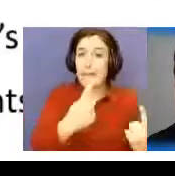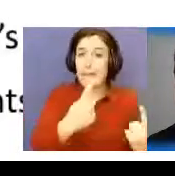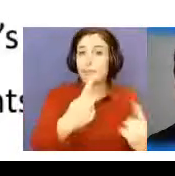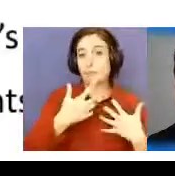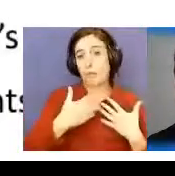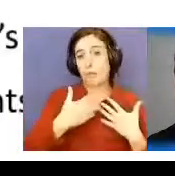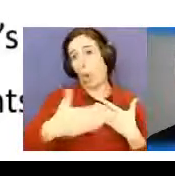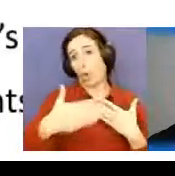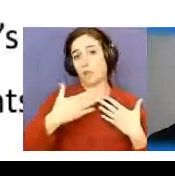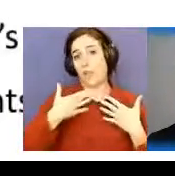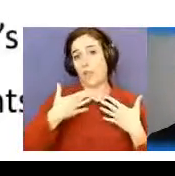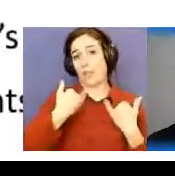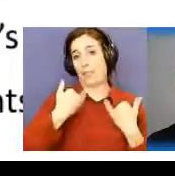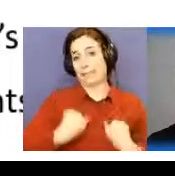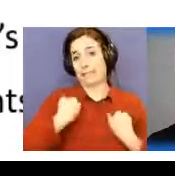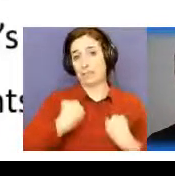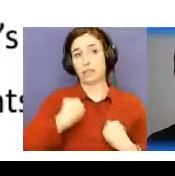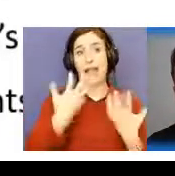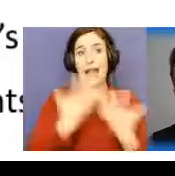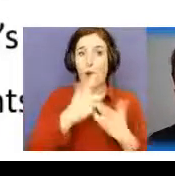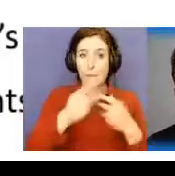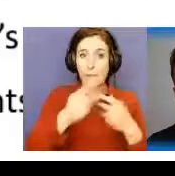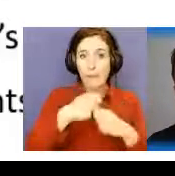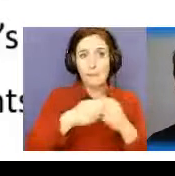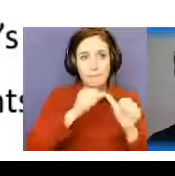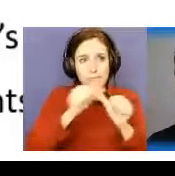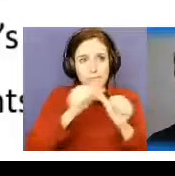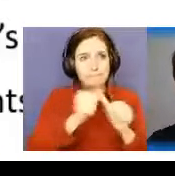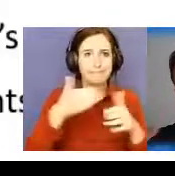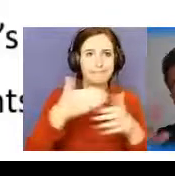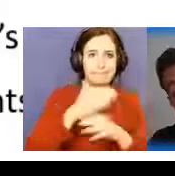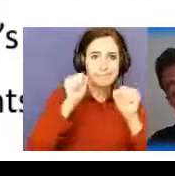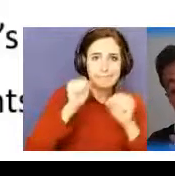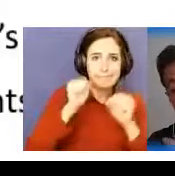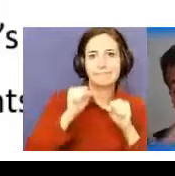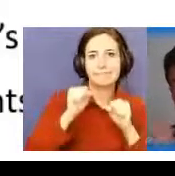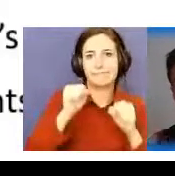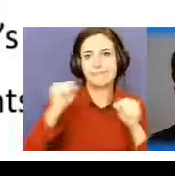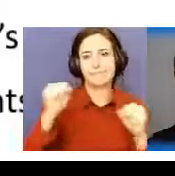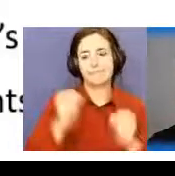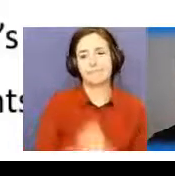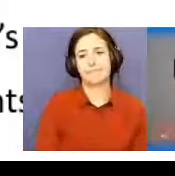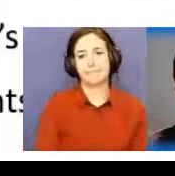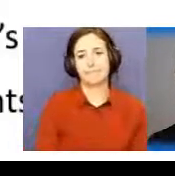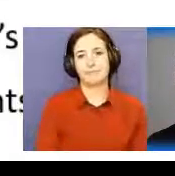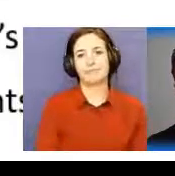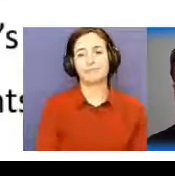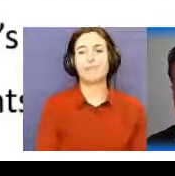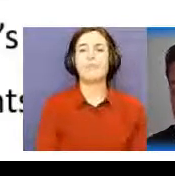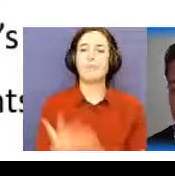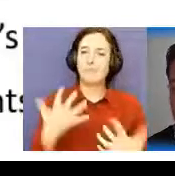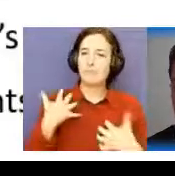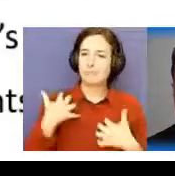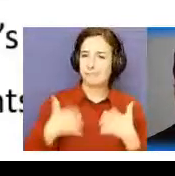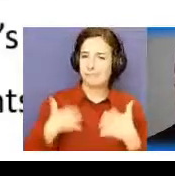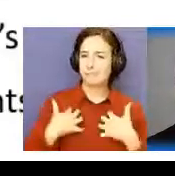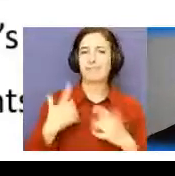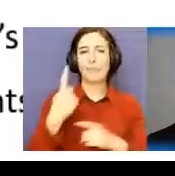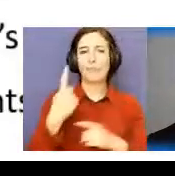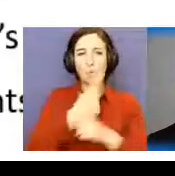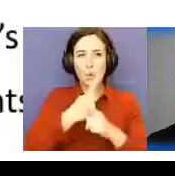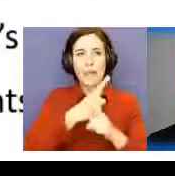systematic review of the evidence. Lots of the statements have been drafted that revolve around the symptomology rather than the condition-specific type